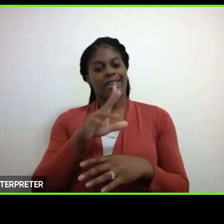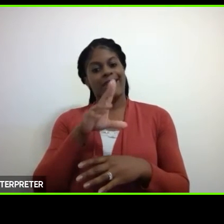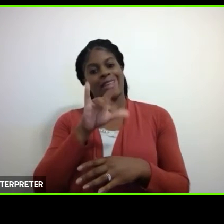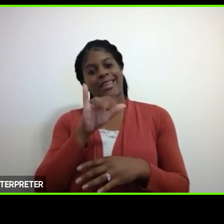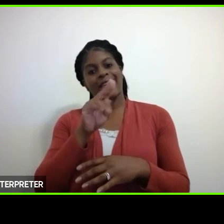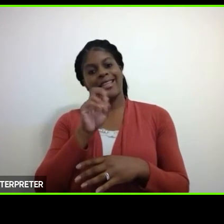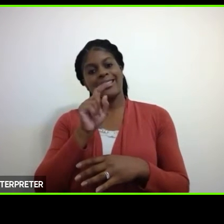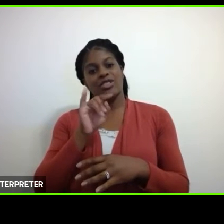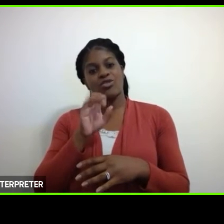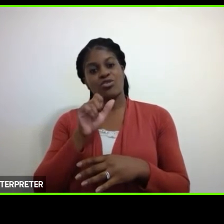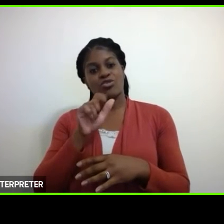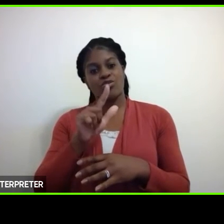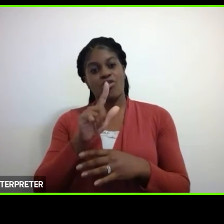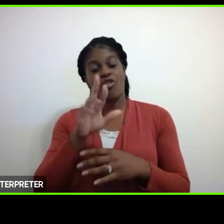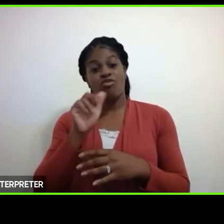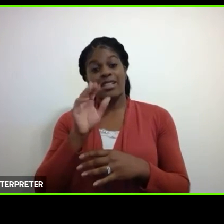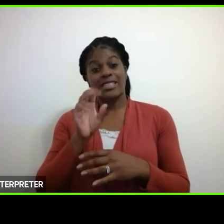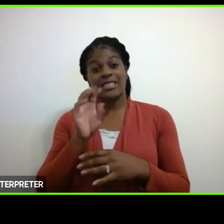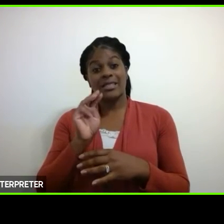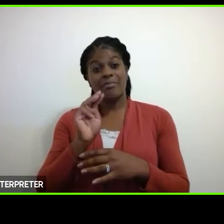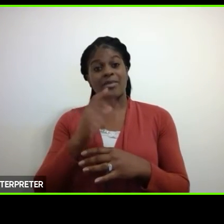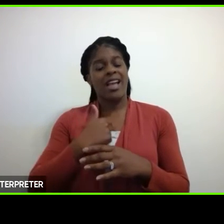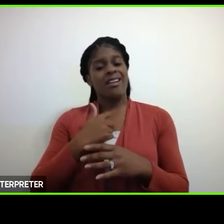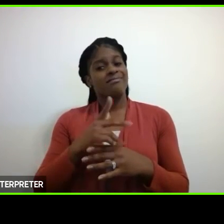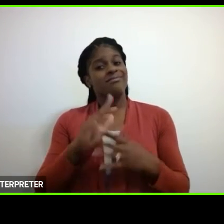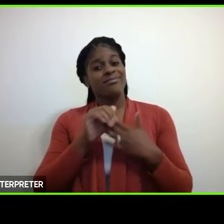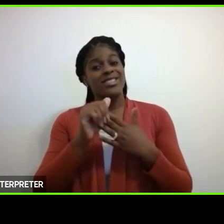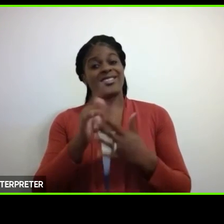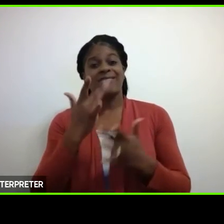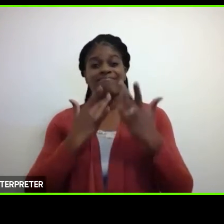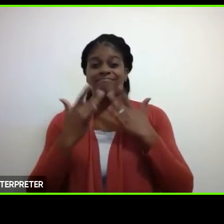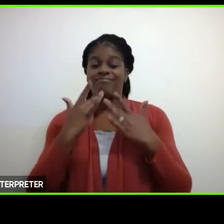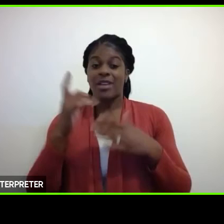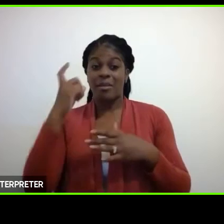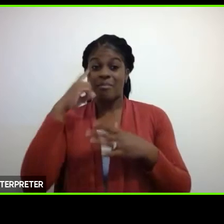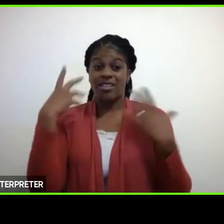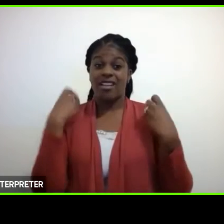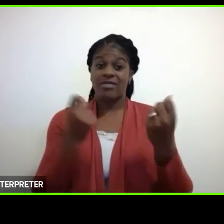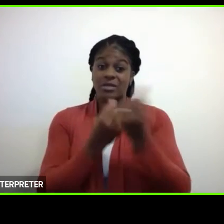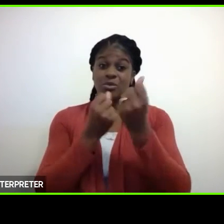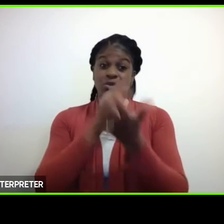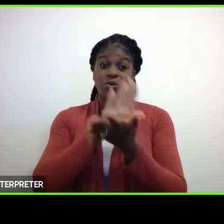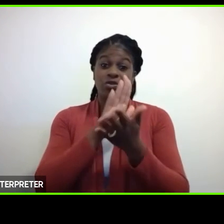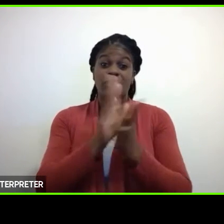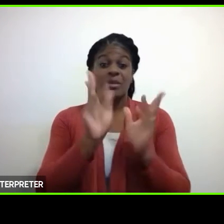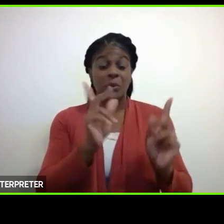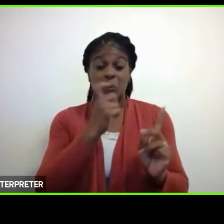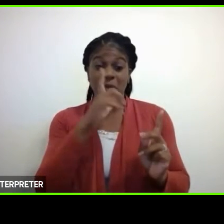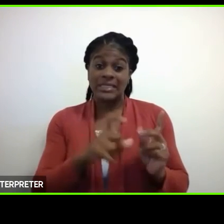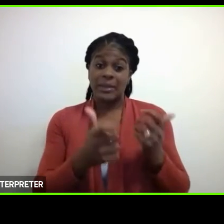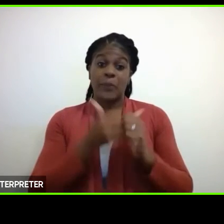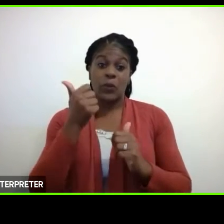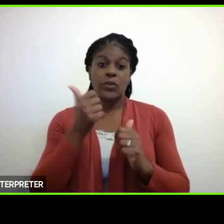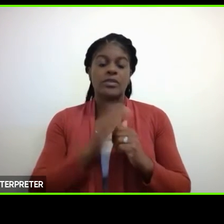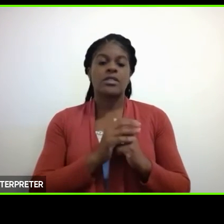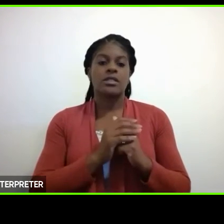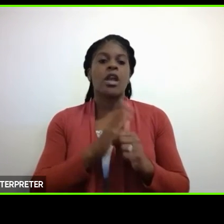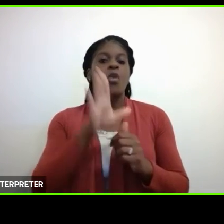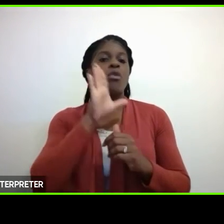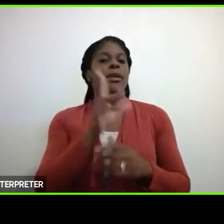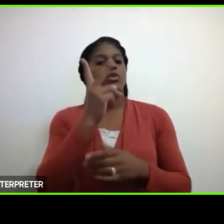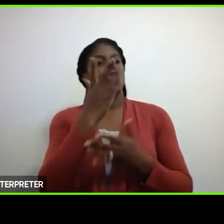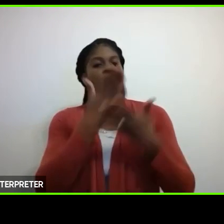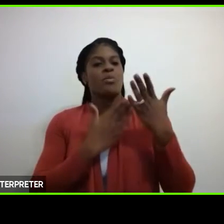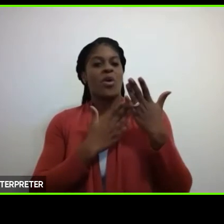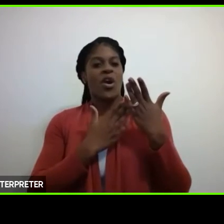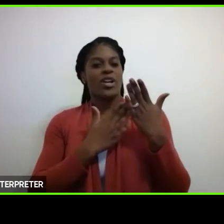racism has led to a lack of mental health support in schools for those who need it most. This will be a two-part